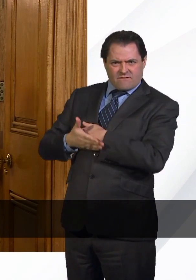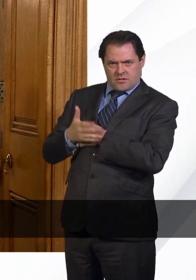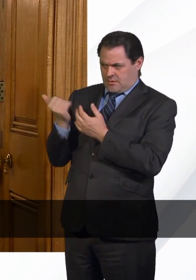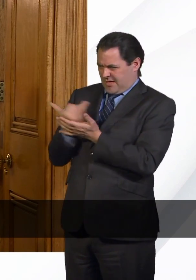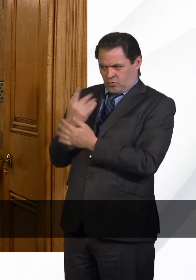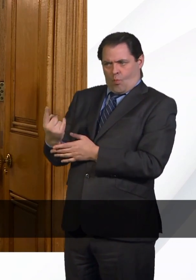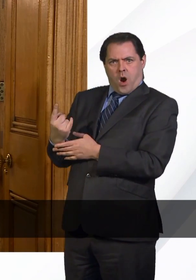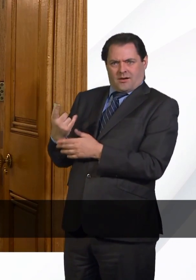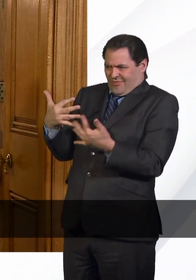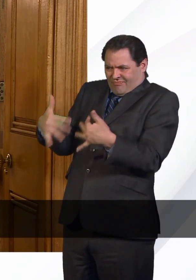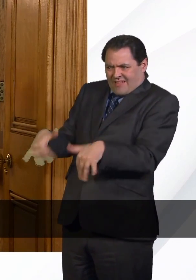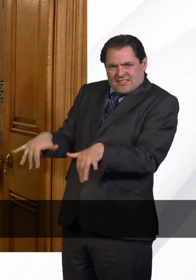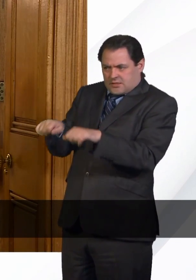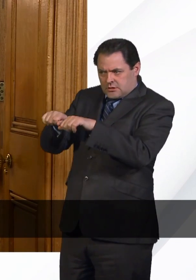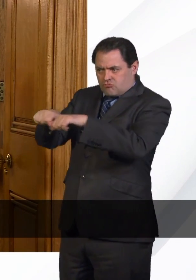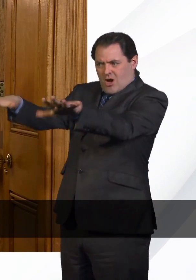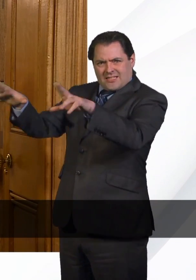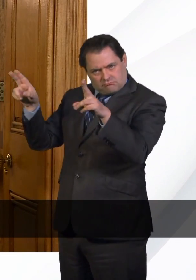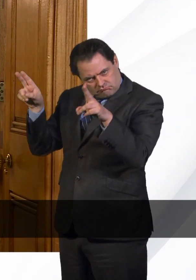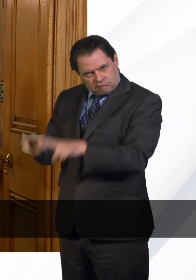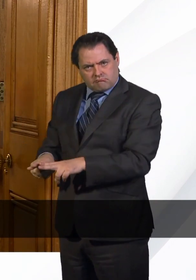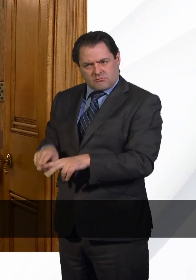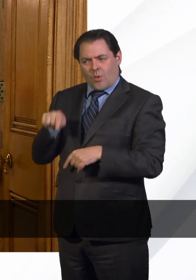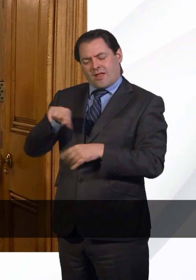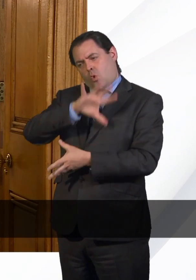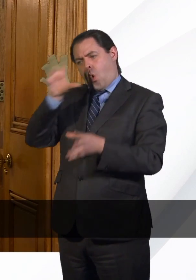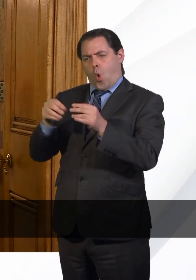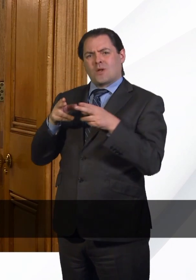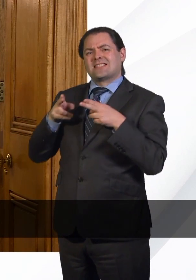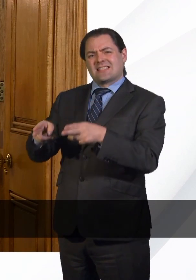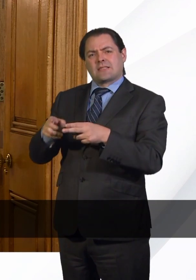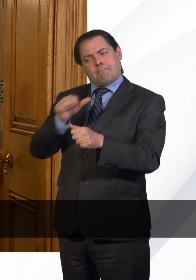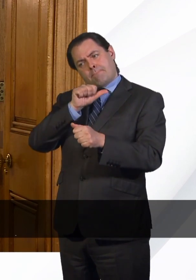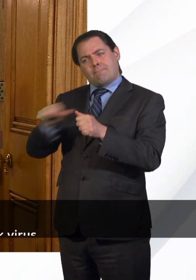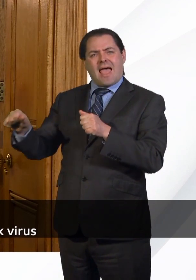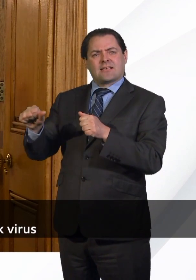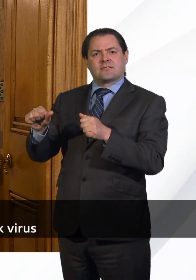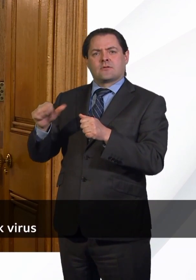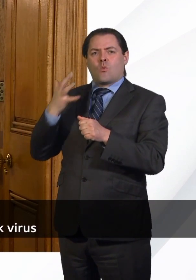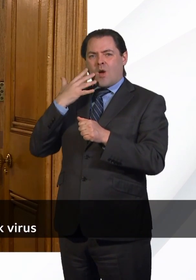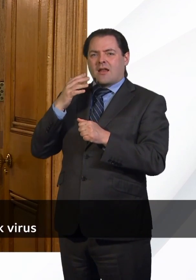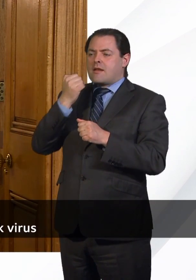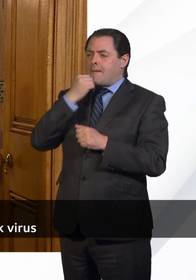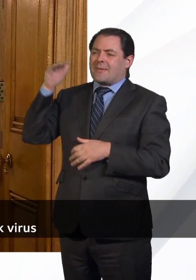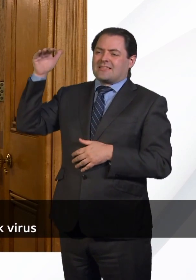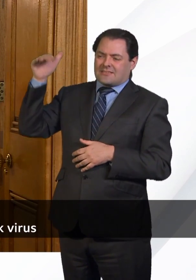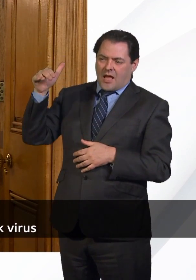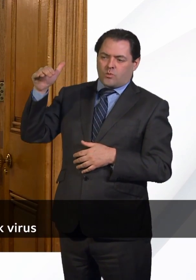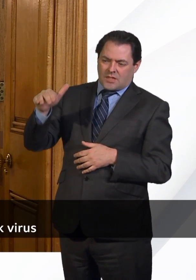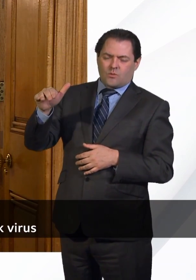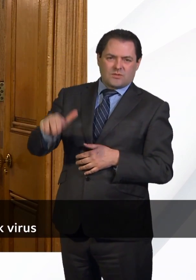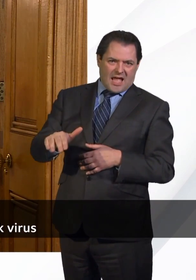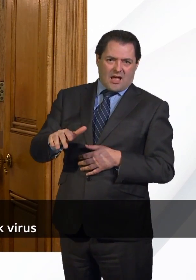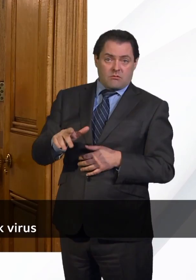actually, the test, track and trace system as a whole will be more effective when there's fewer cases, and currently there are fewer cases